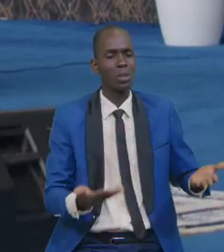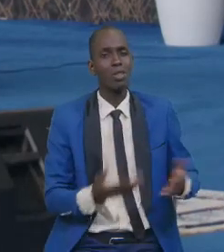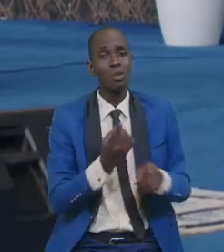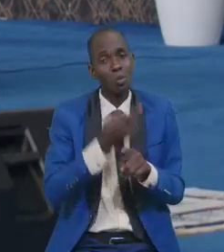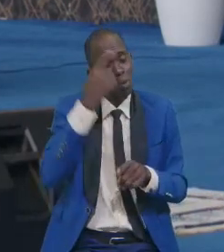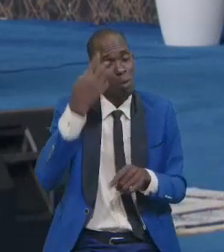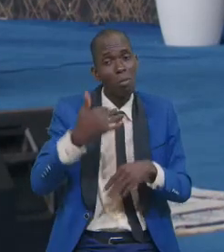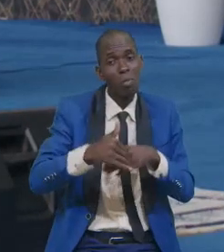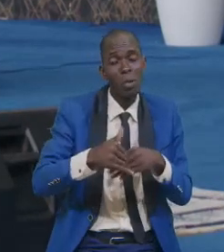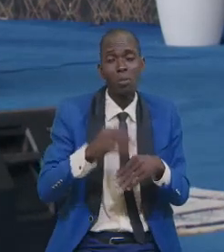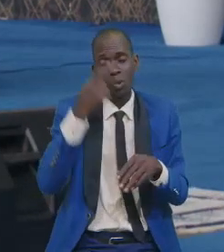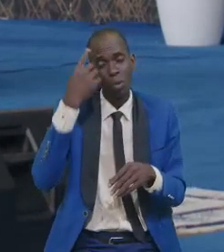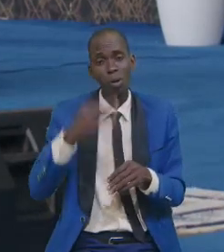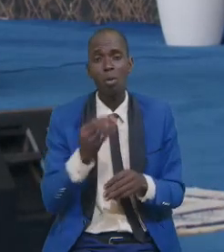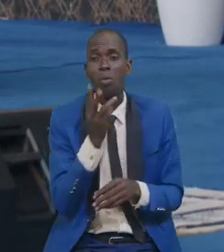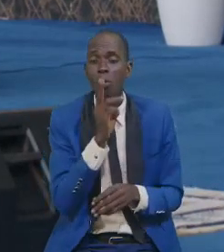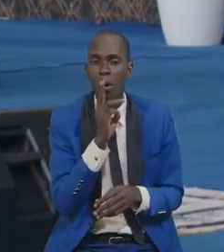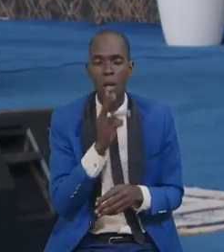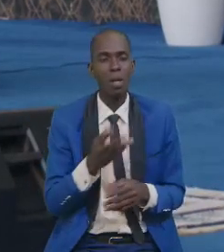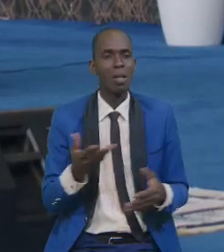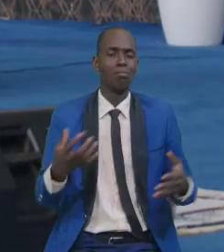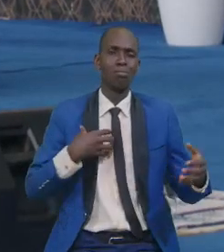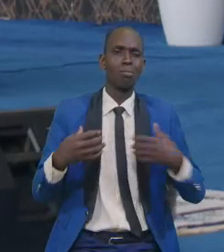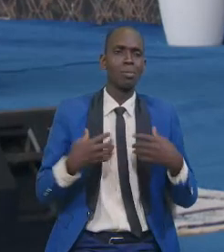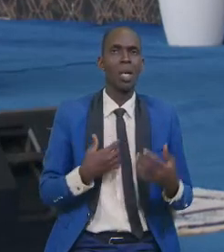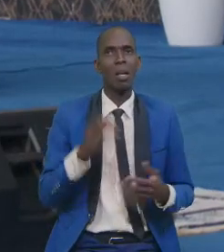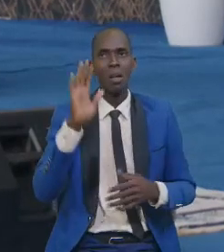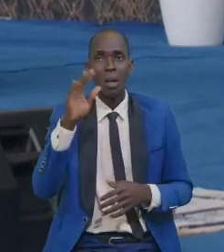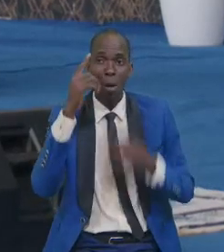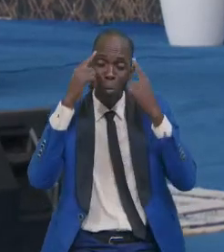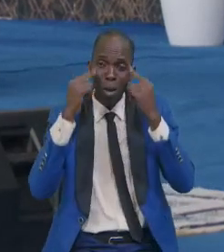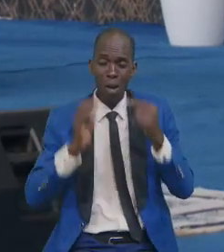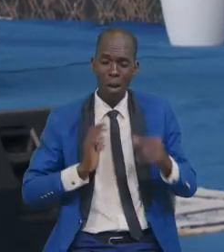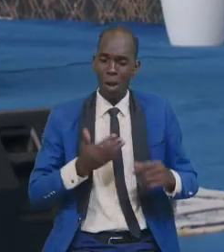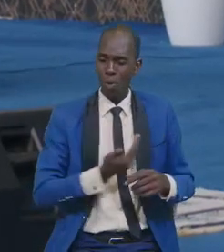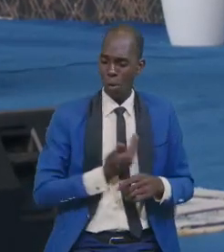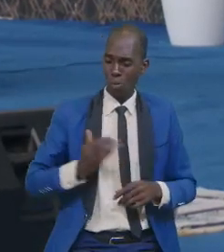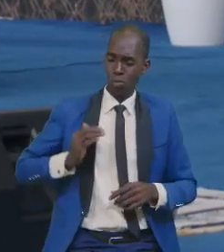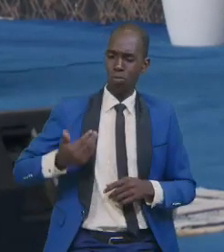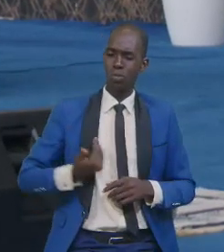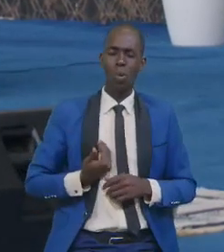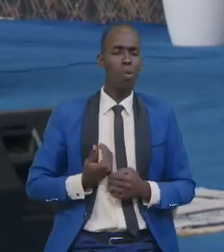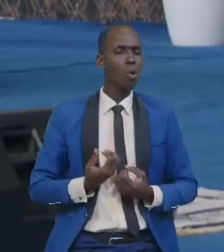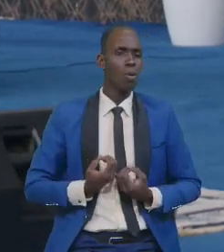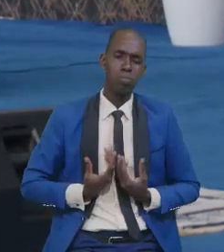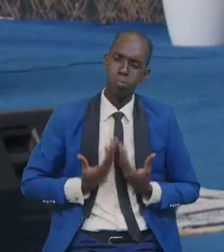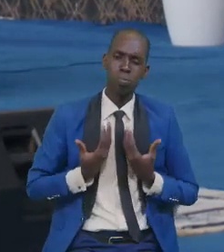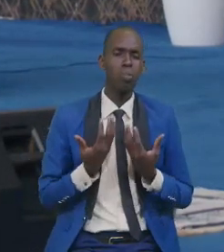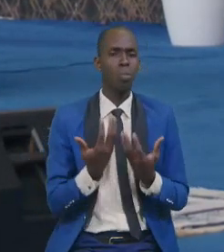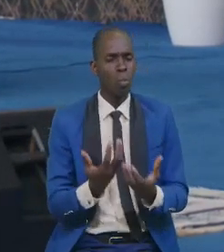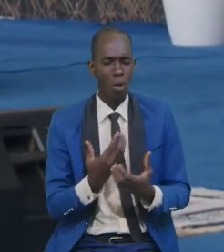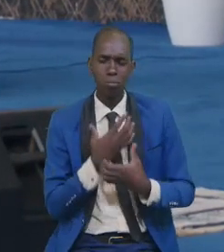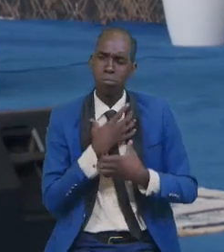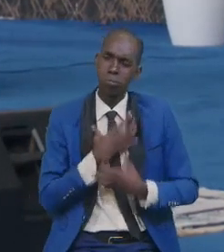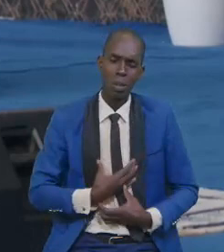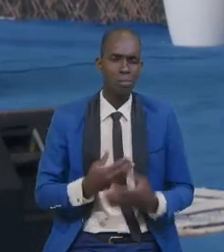water, and our soul loatheth this light bread, this light bread. But you said there was